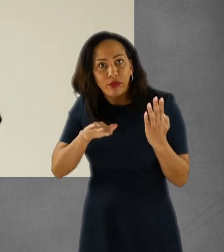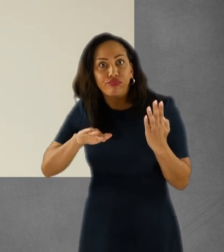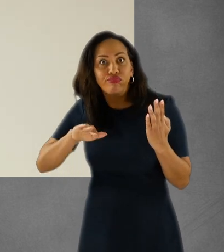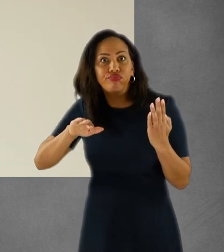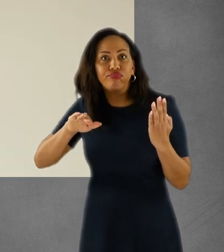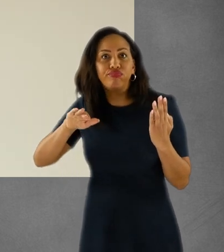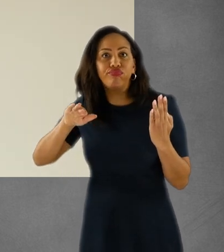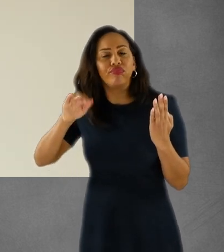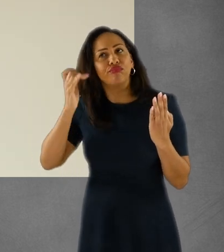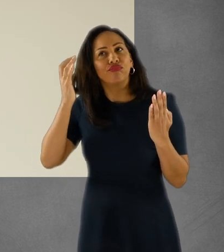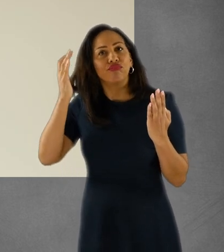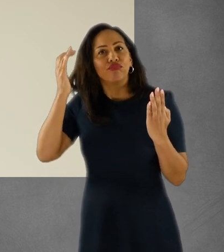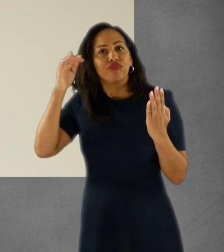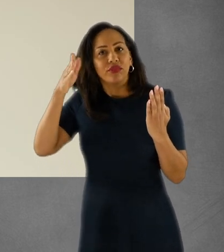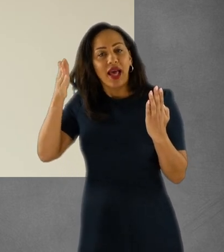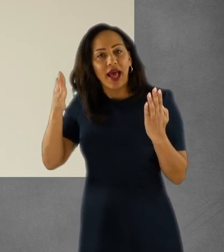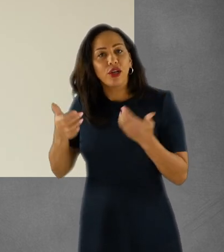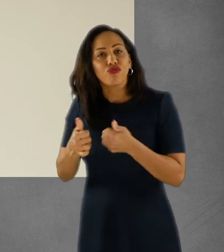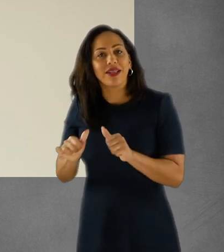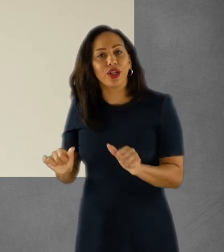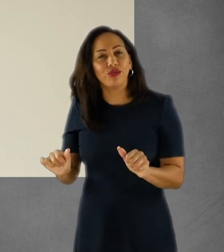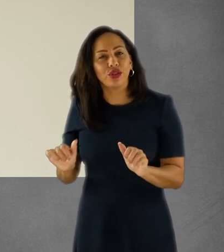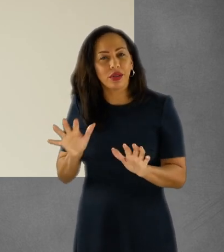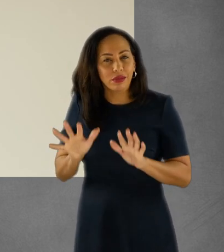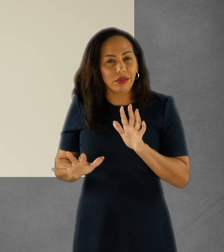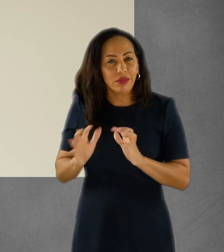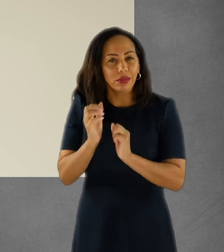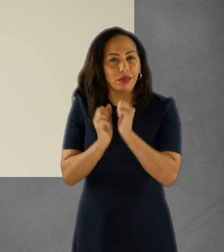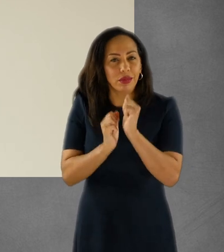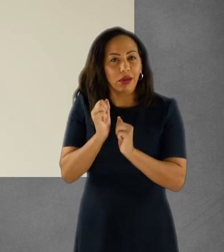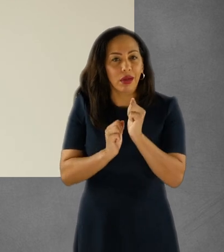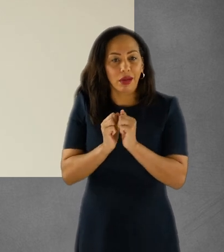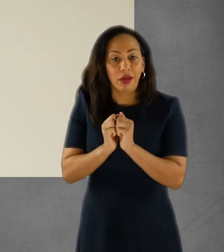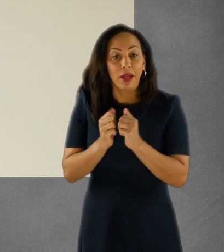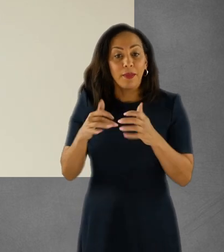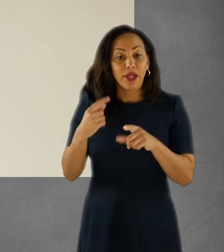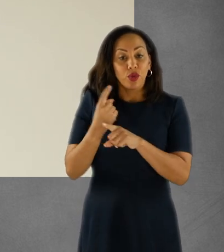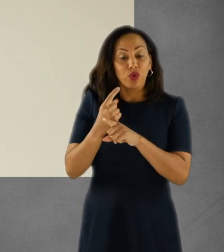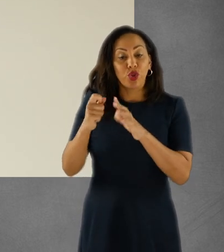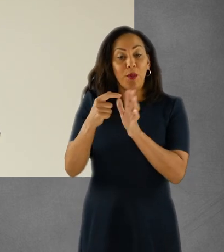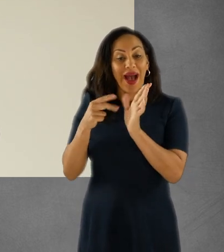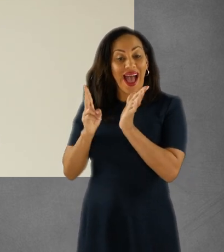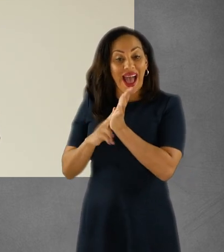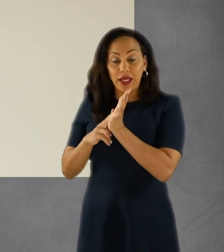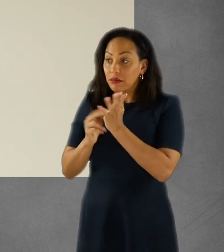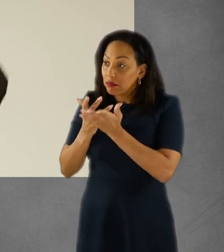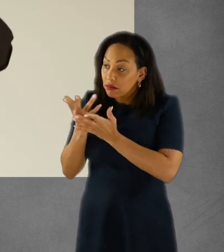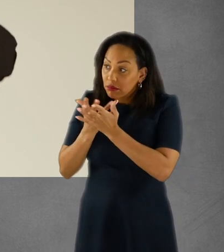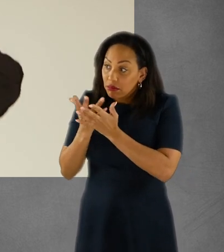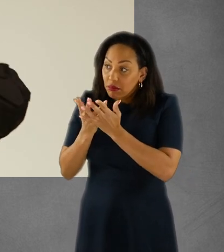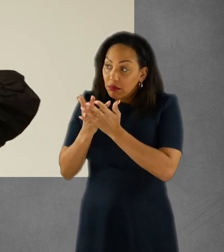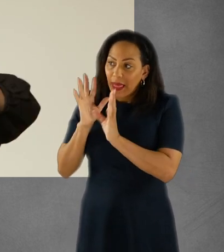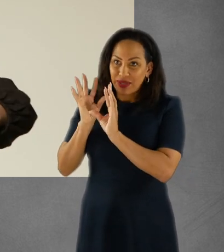up again and then comes down, and that's the resolution. And when we spoke to Pan, that was also the brief for the music. We